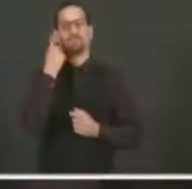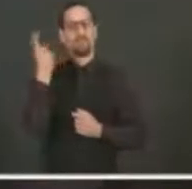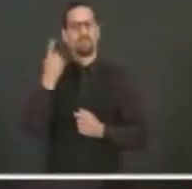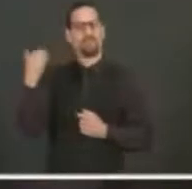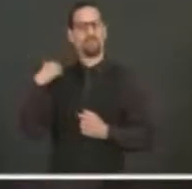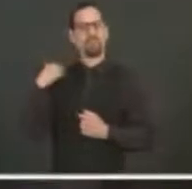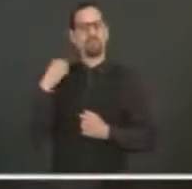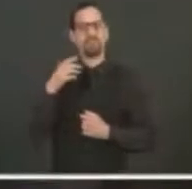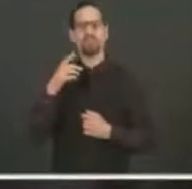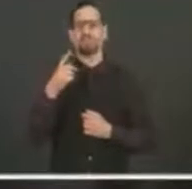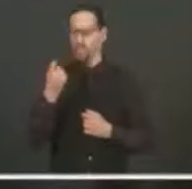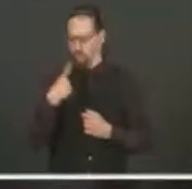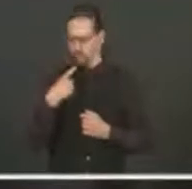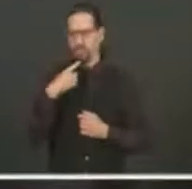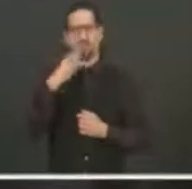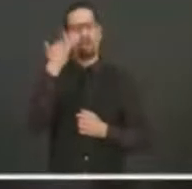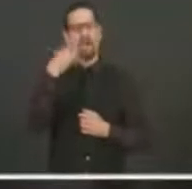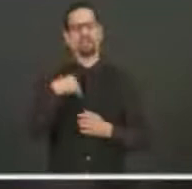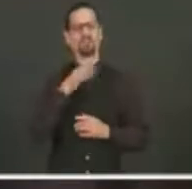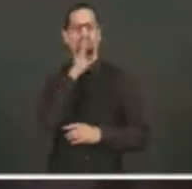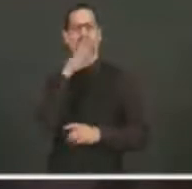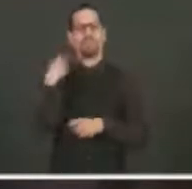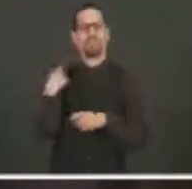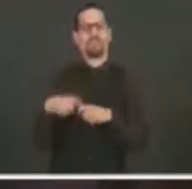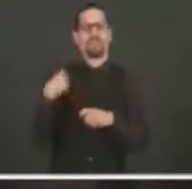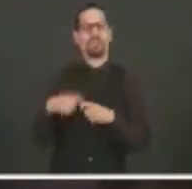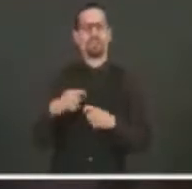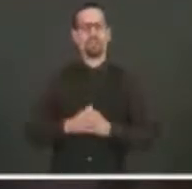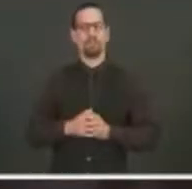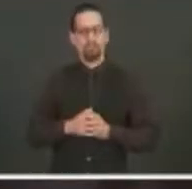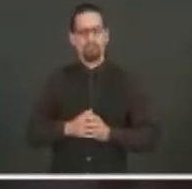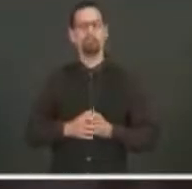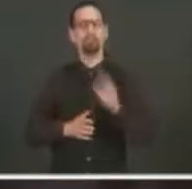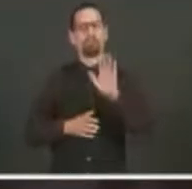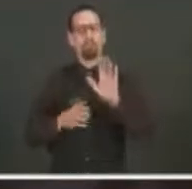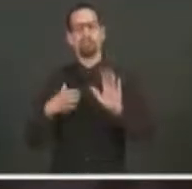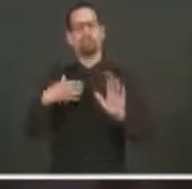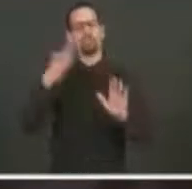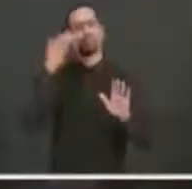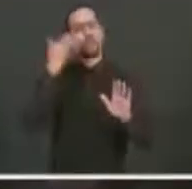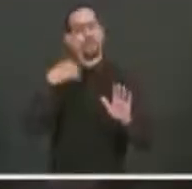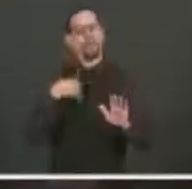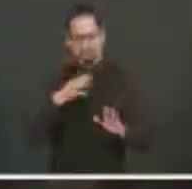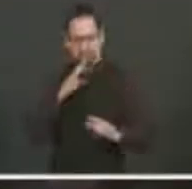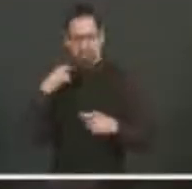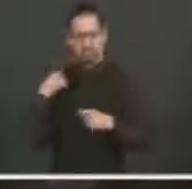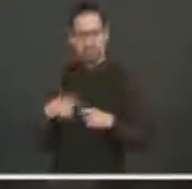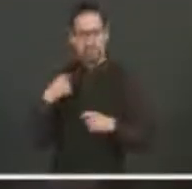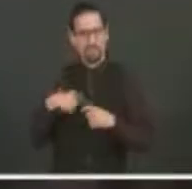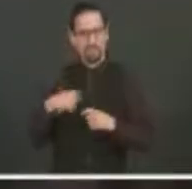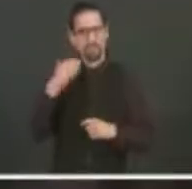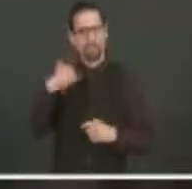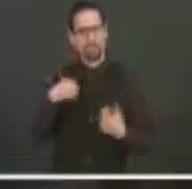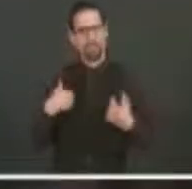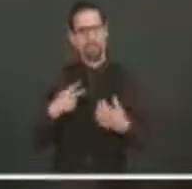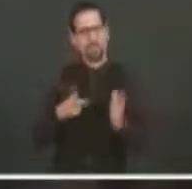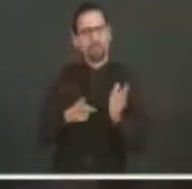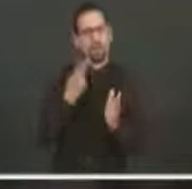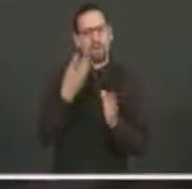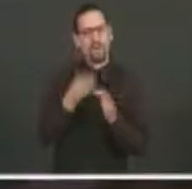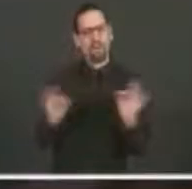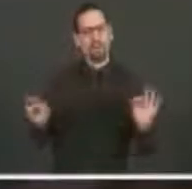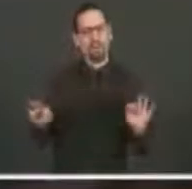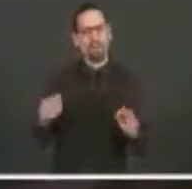Spanish during this forum because I can, and because I'm bilingual. And when you're bilingual, you think in both languages. And